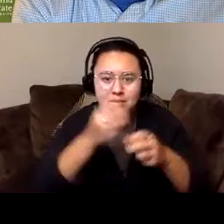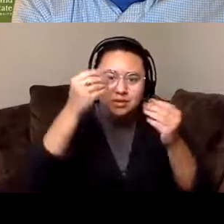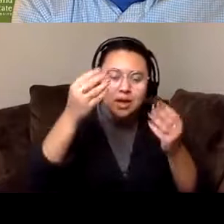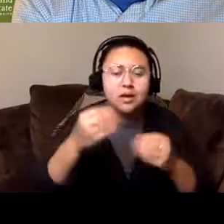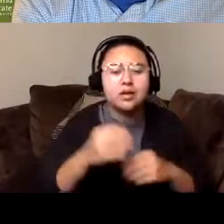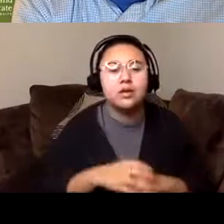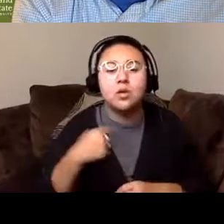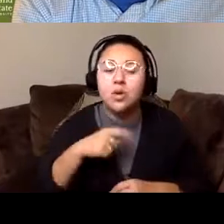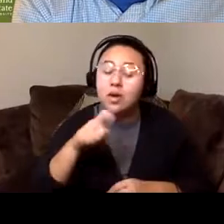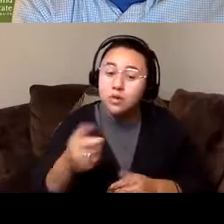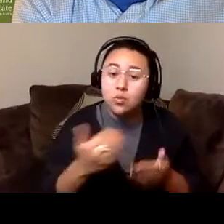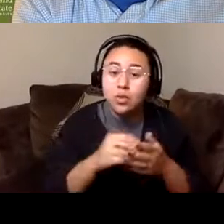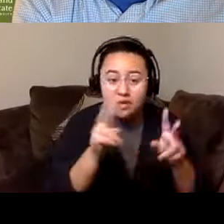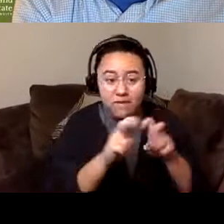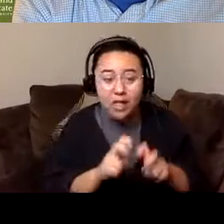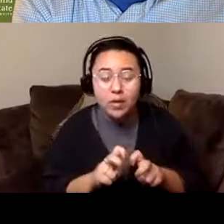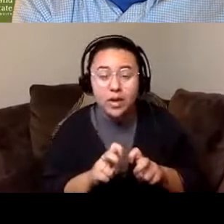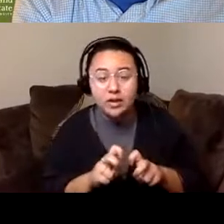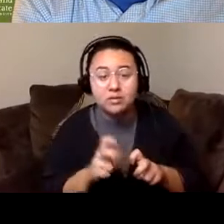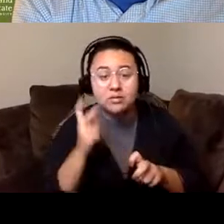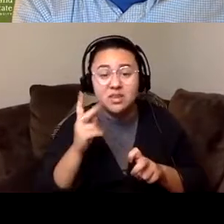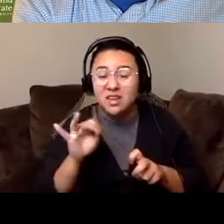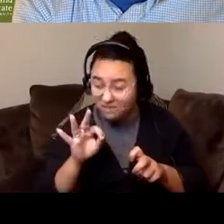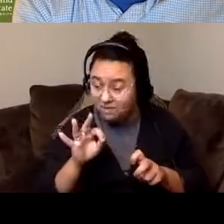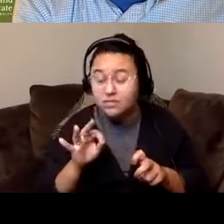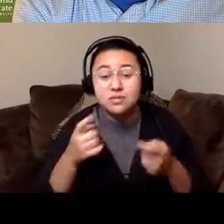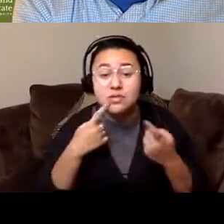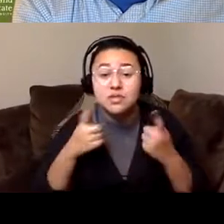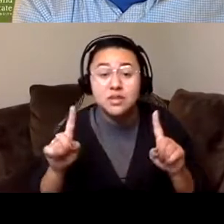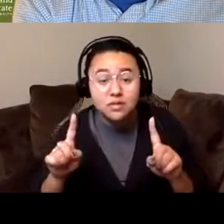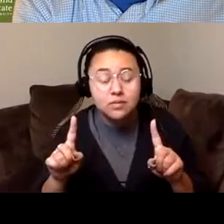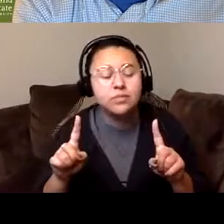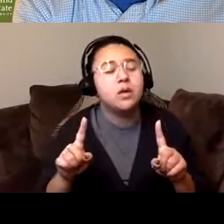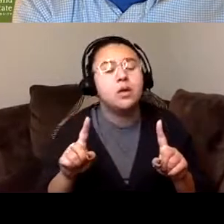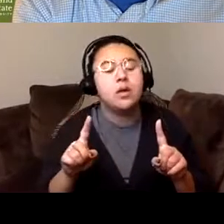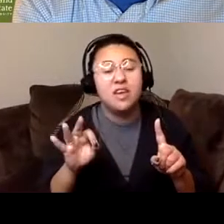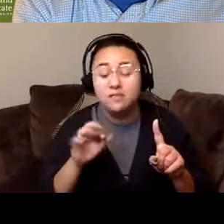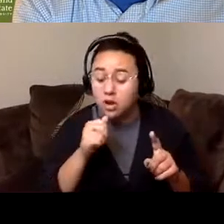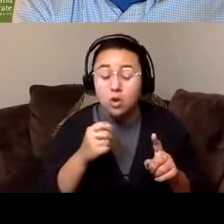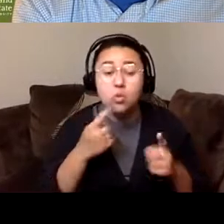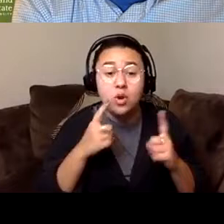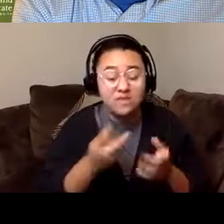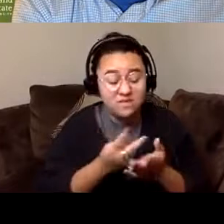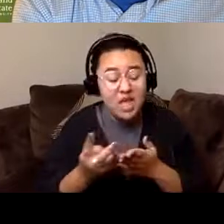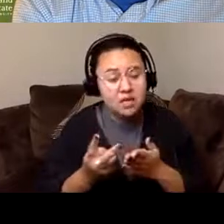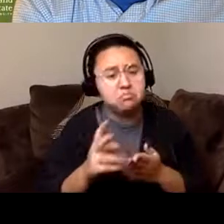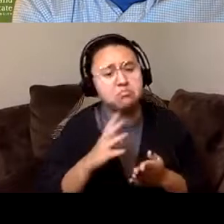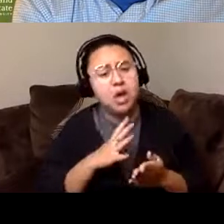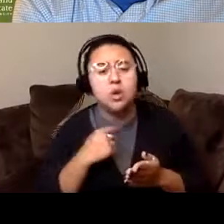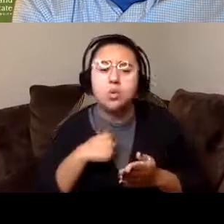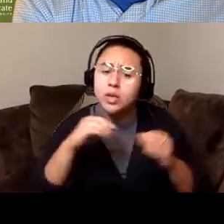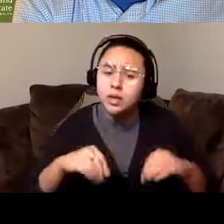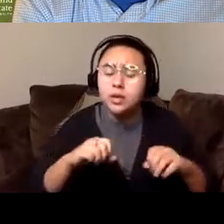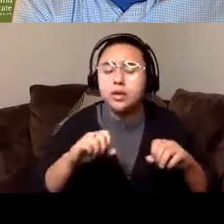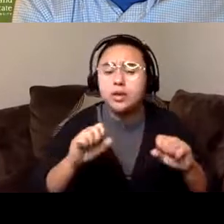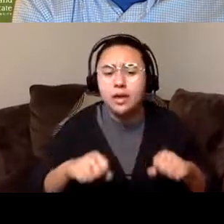know, to say that, you know, it's okay if it didn't work okay the first time. We can make it better. We can fix it. We can figure out how to